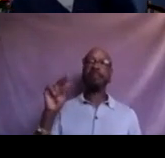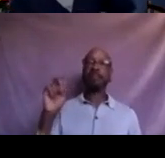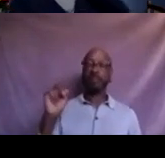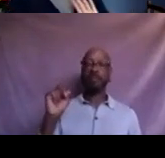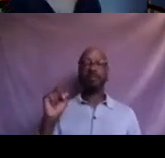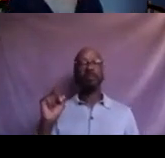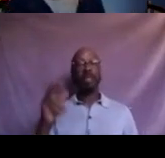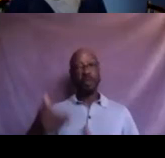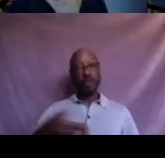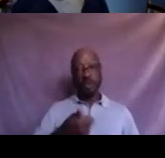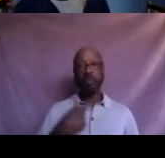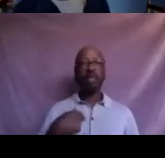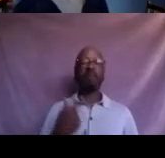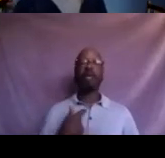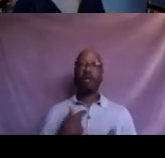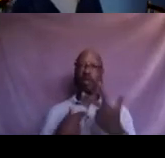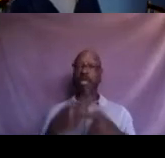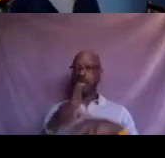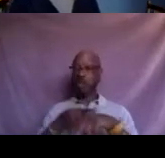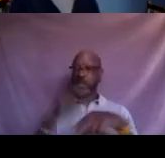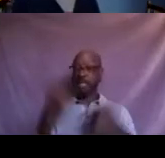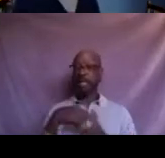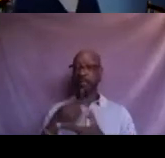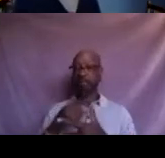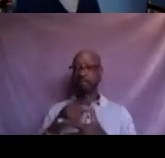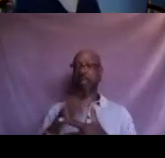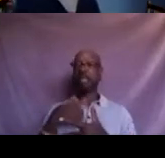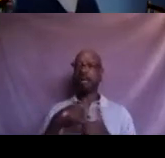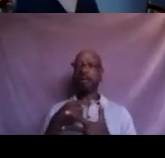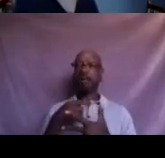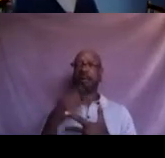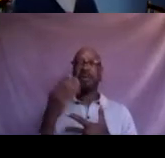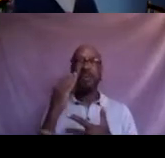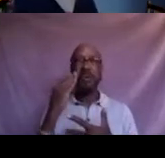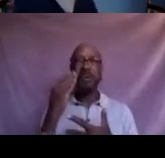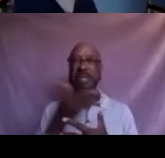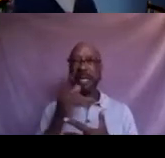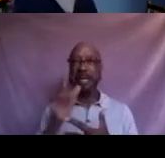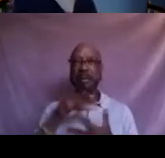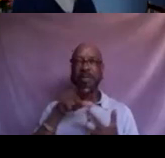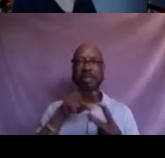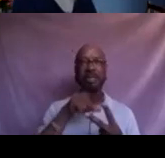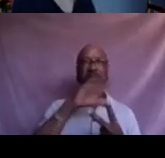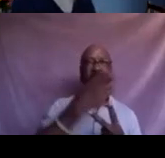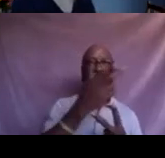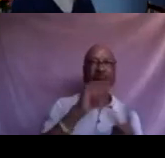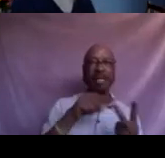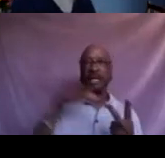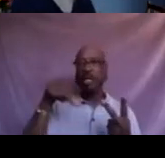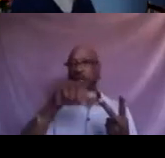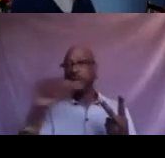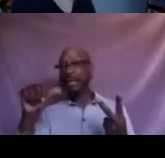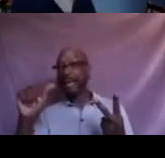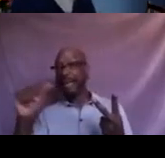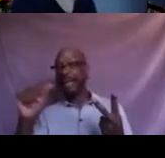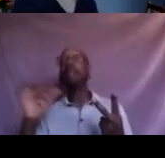today. We have 3 norms today. The very first norm is that thing about the chat and the Q&A. We're going to use the chat for specific activities.